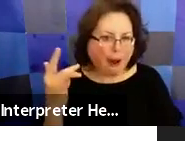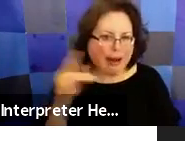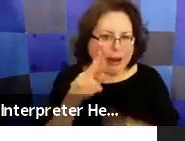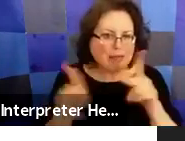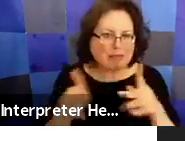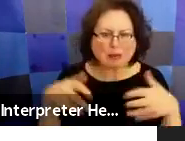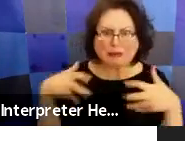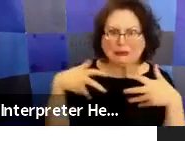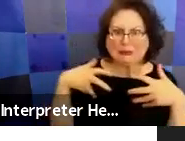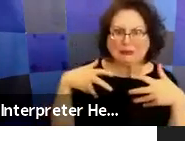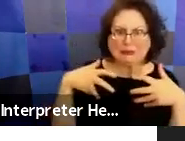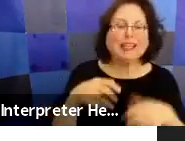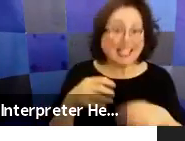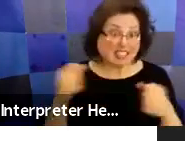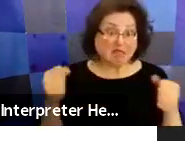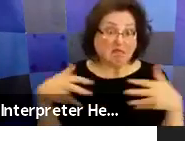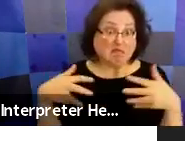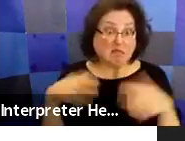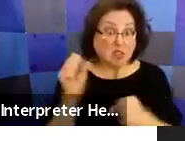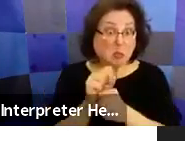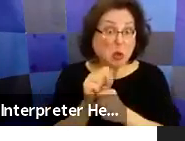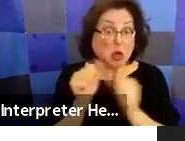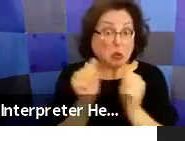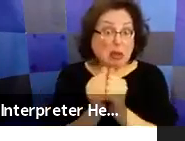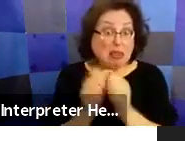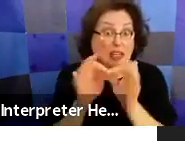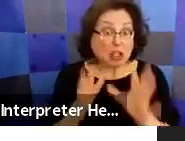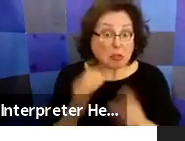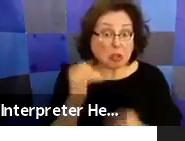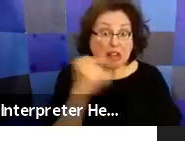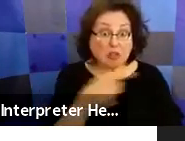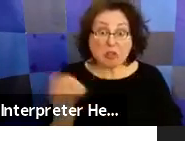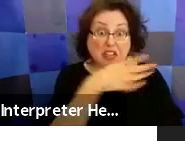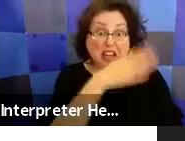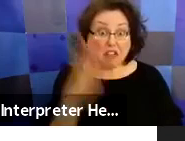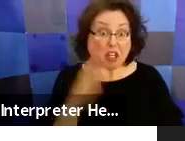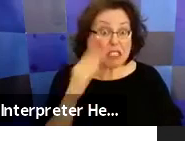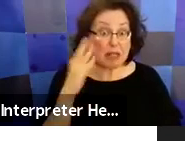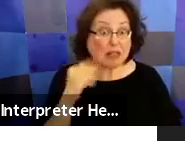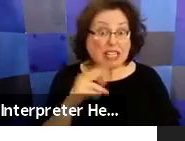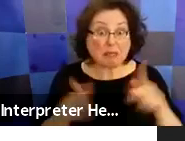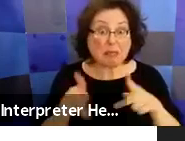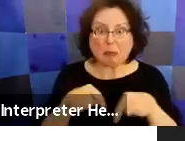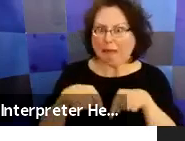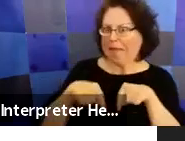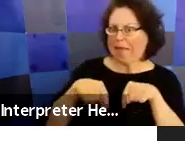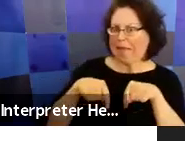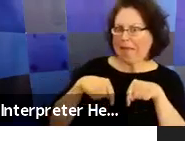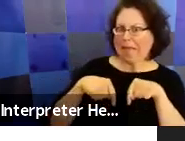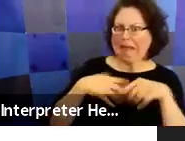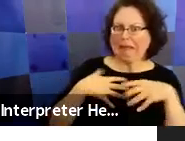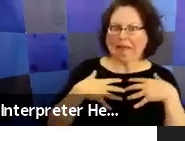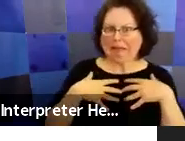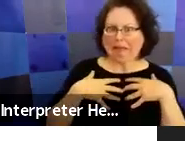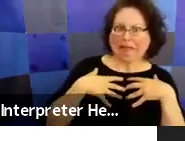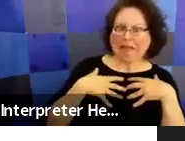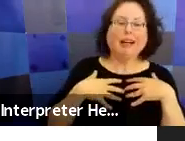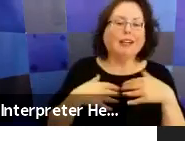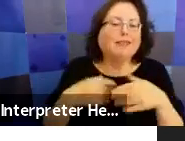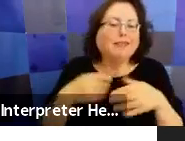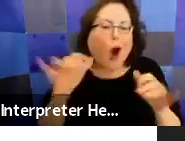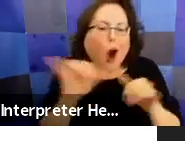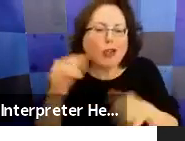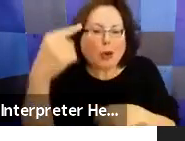to work with an interpreter if you've never done it before. You know, I think people are worried that it's very cost